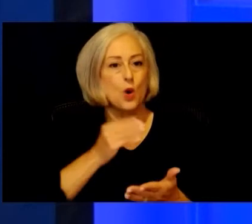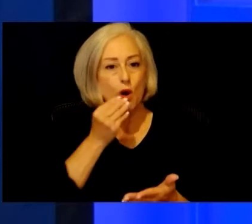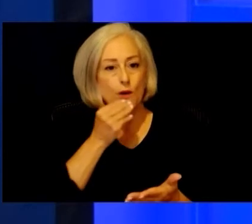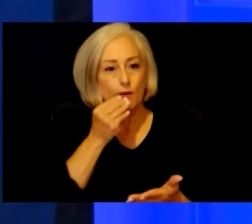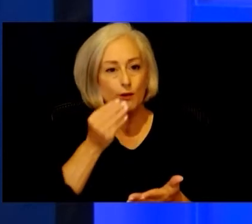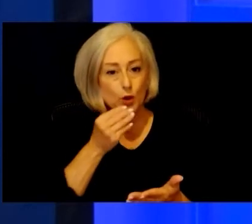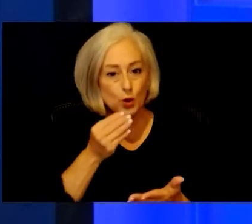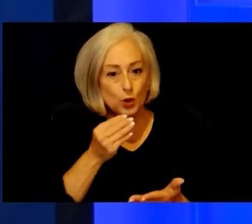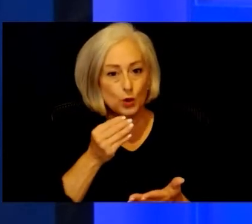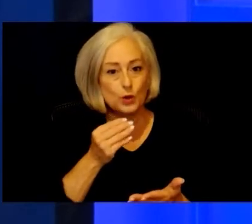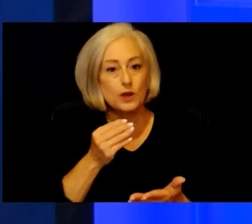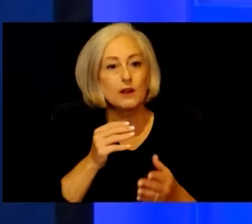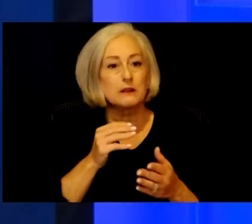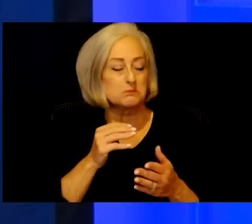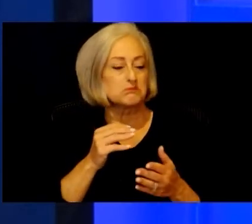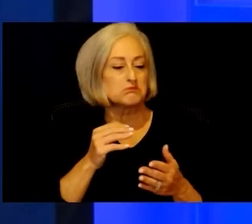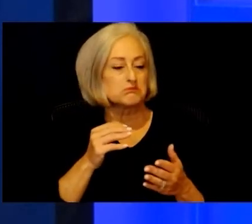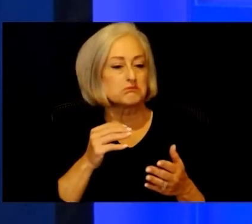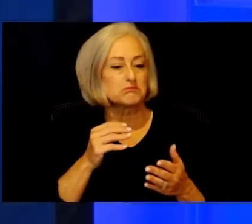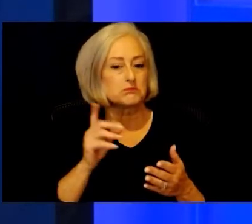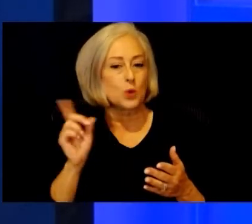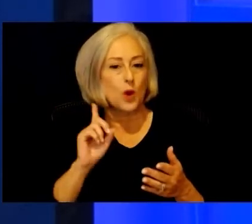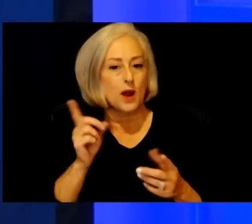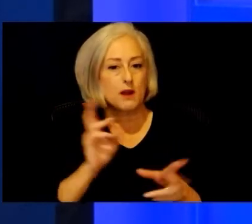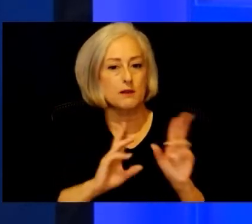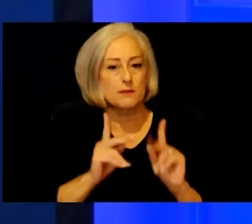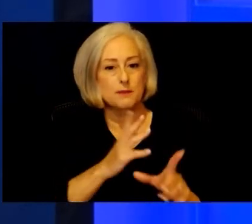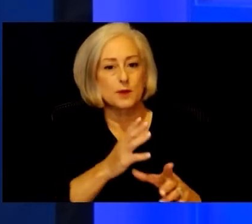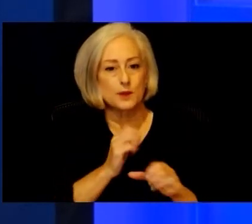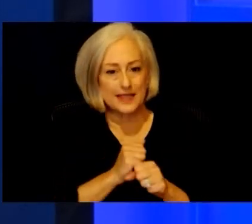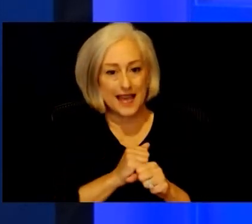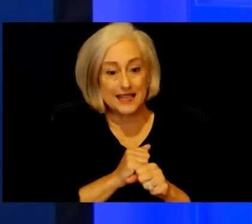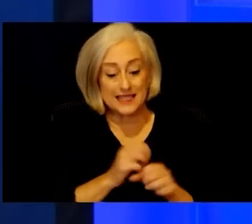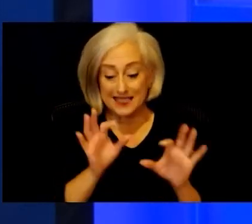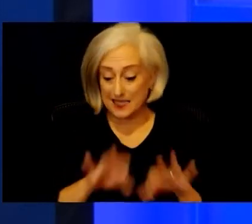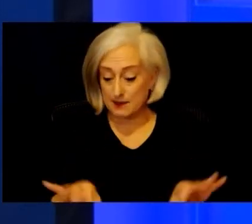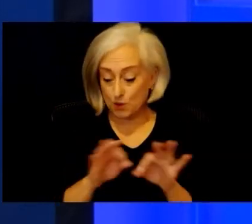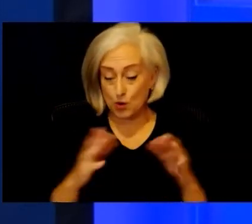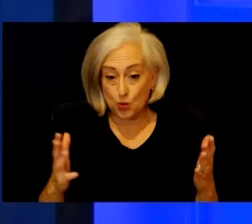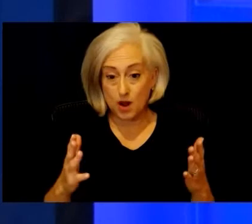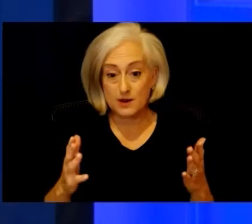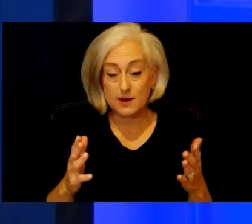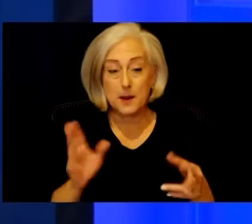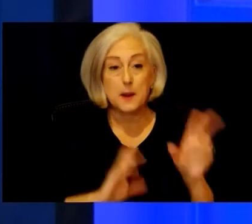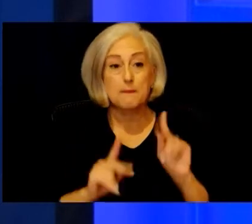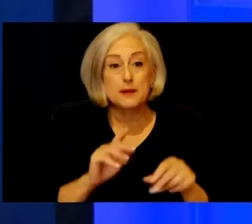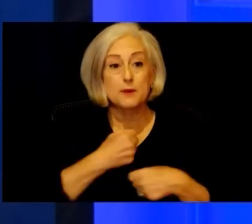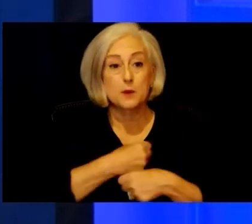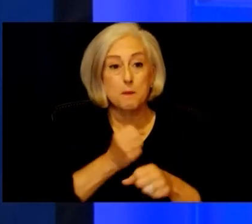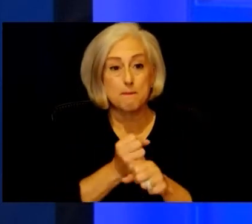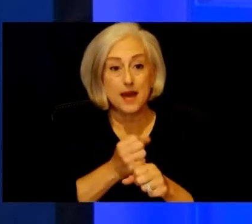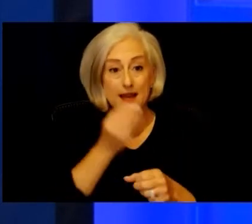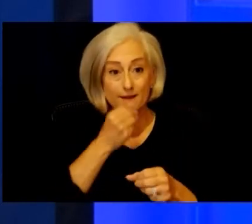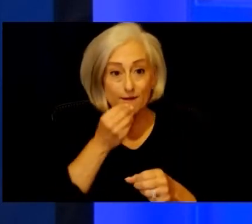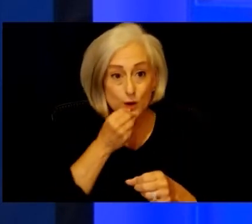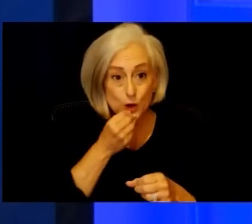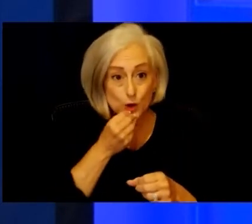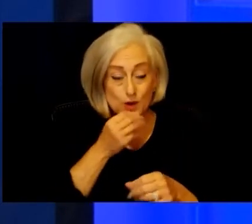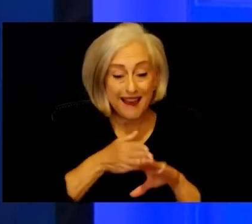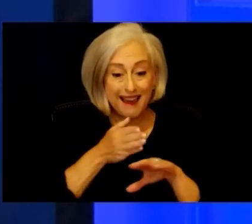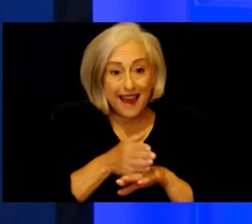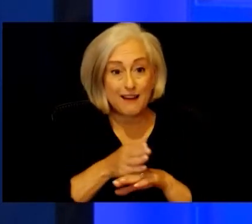served. It's vitally important that those food workers wash their hands well after using the restroom. Just do good hand hygiene as